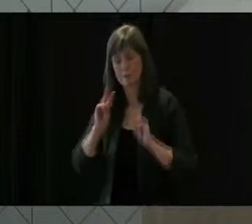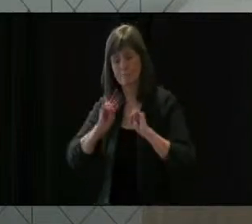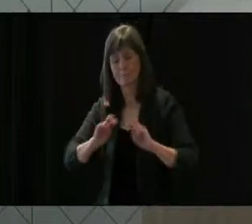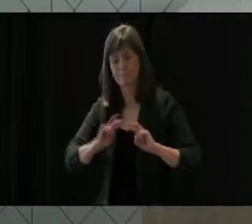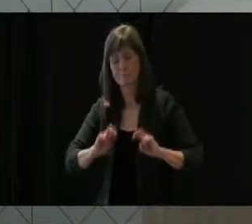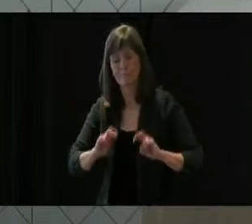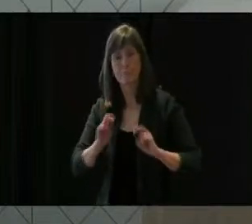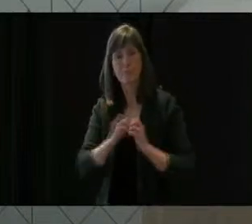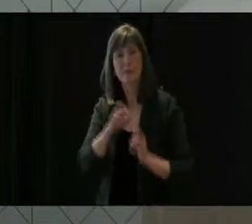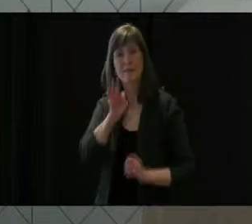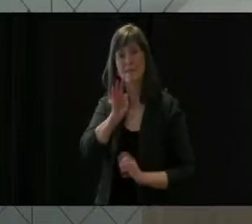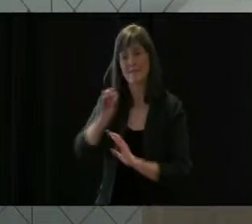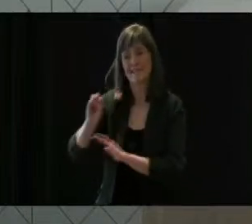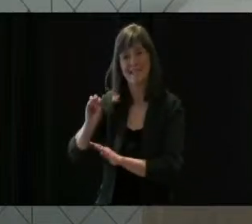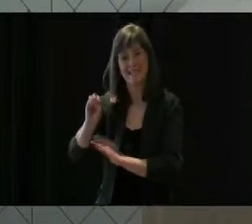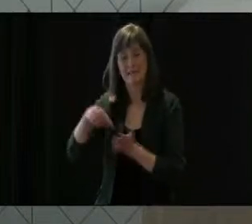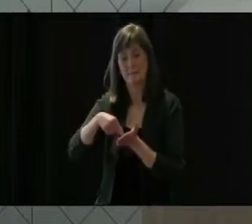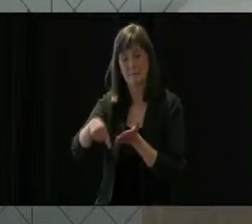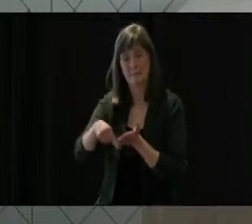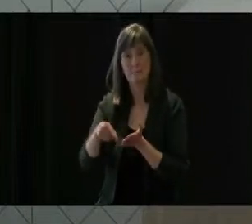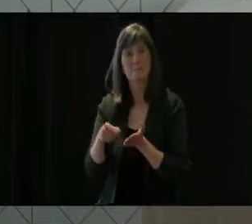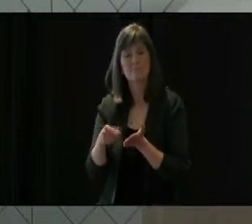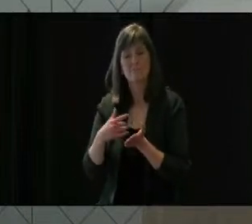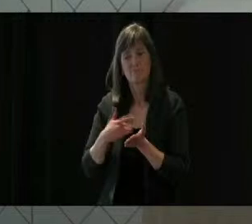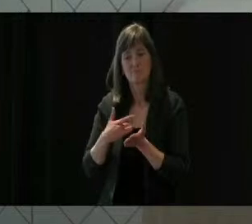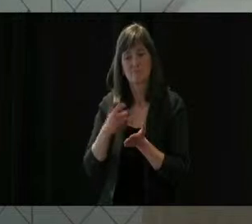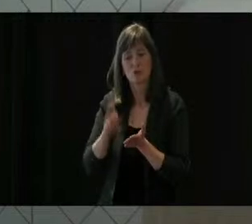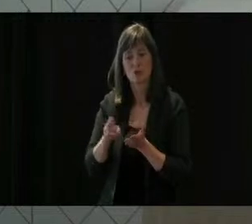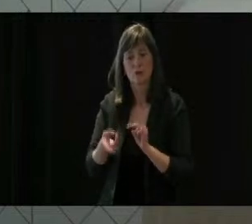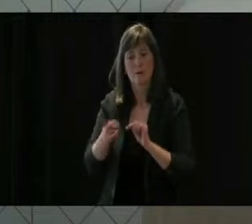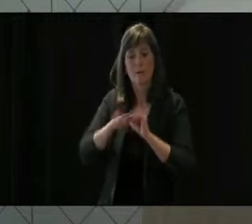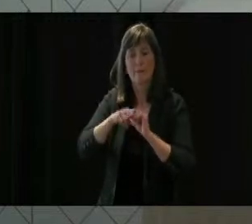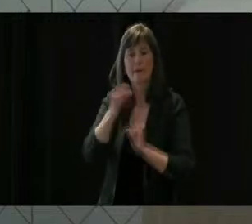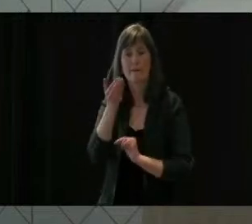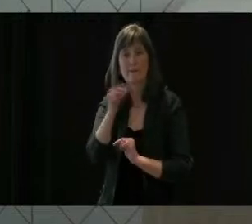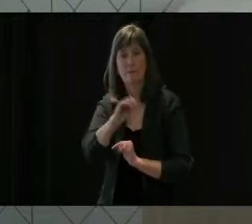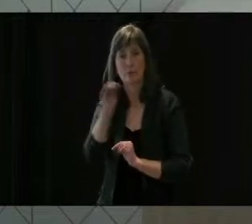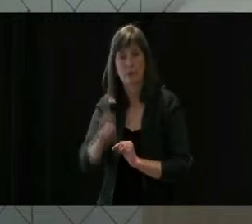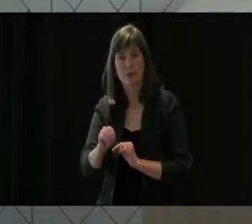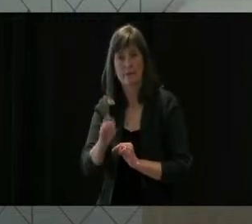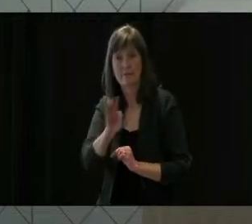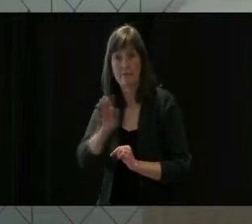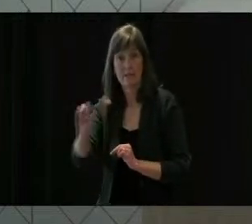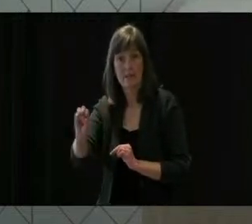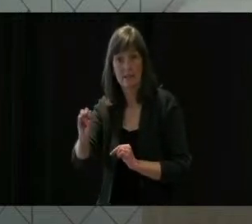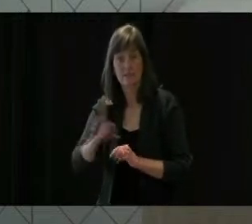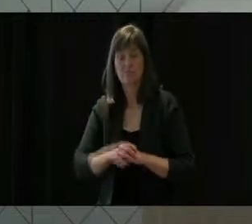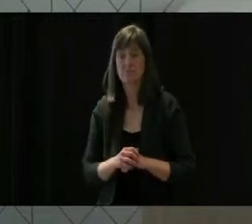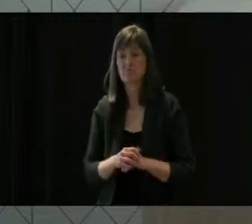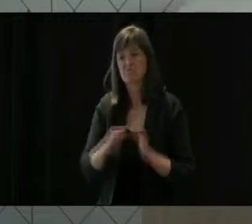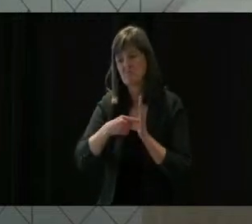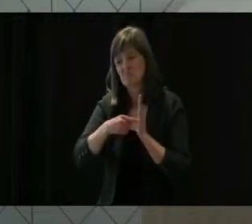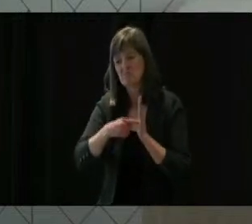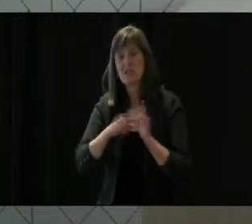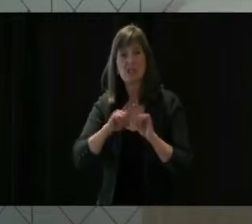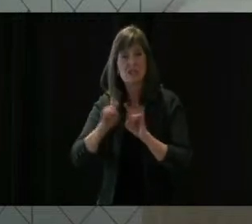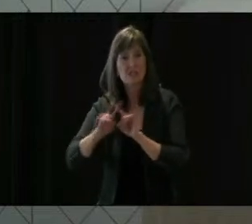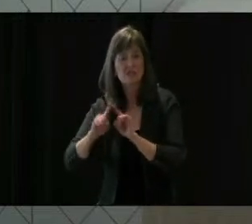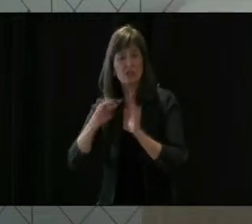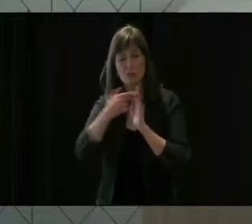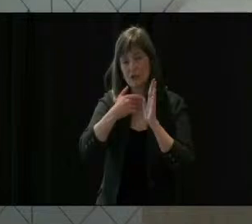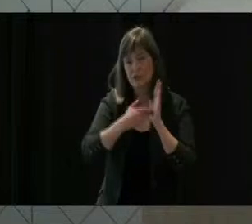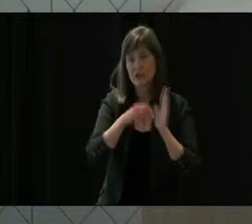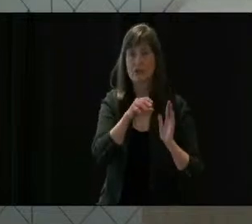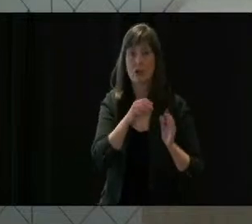in the province, and we're proposing that they go up by 15%. We have fees for all kinds of registry purposes, from